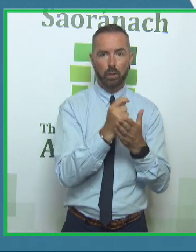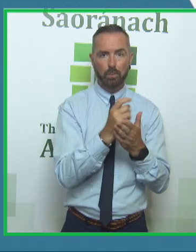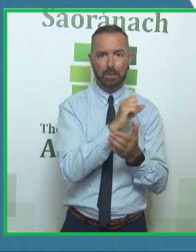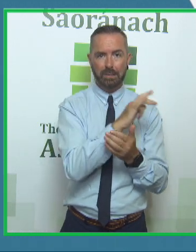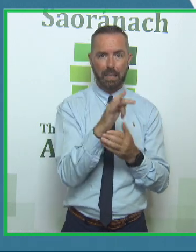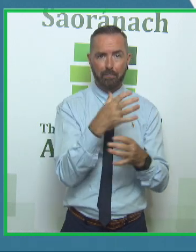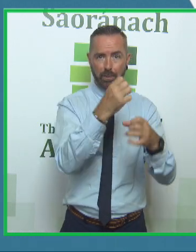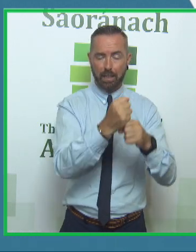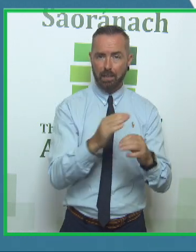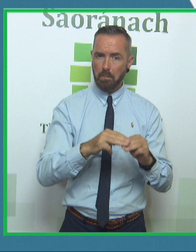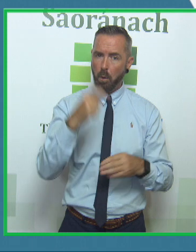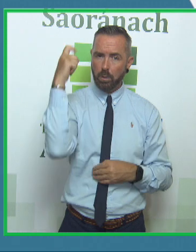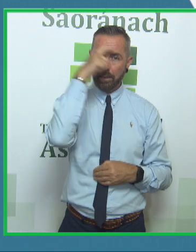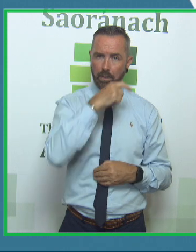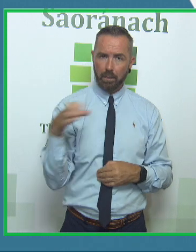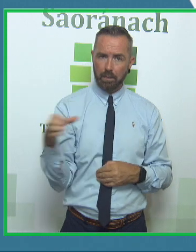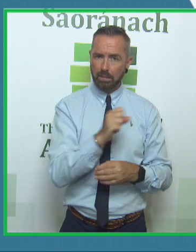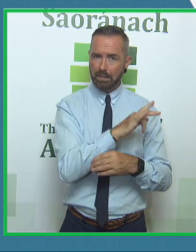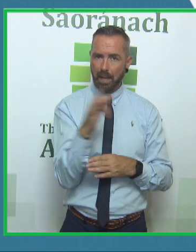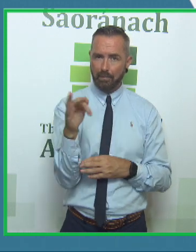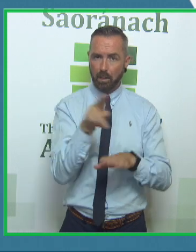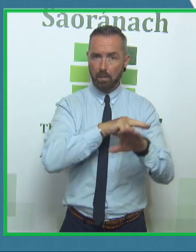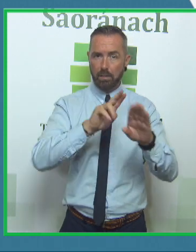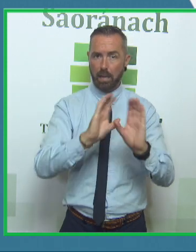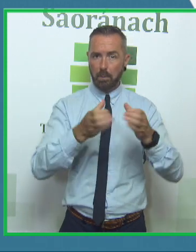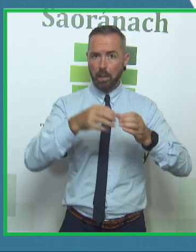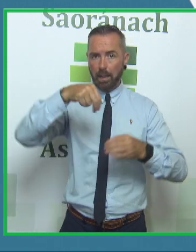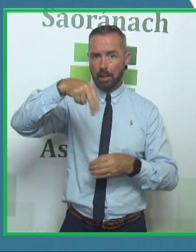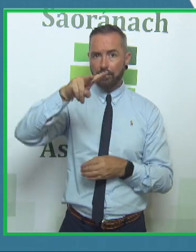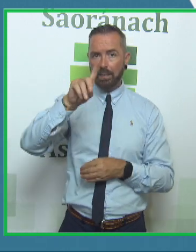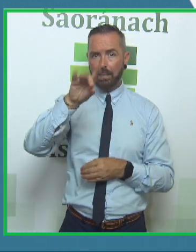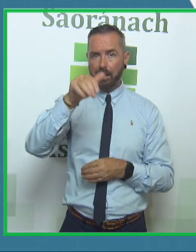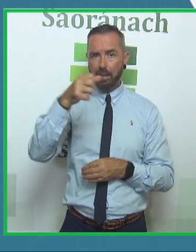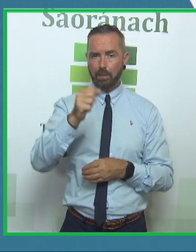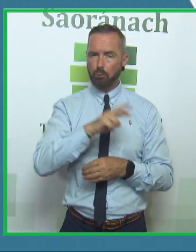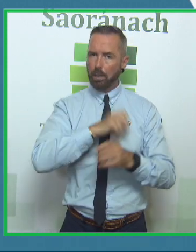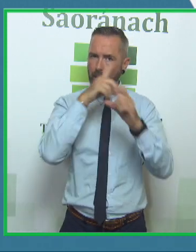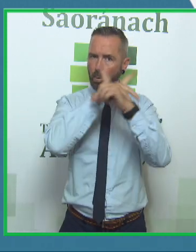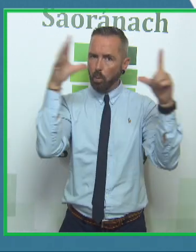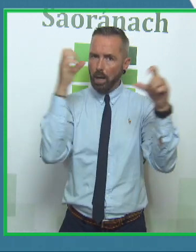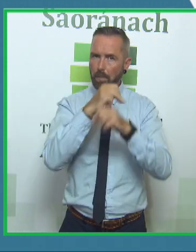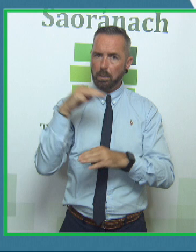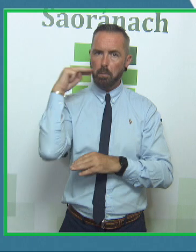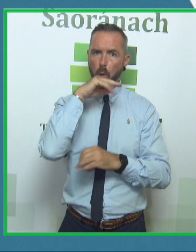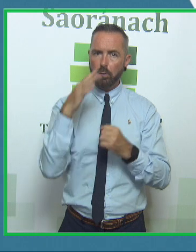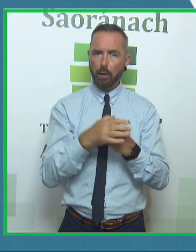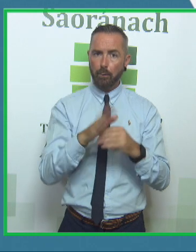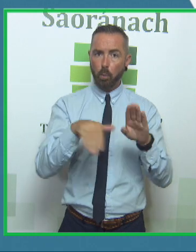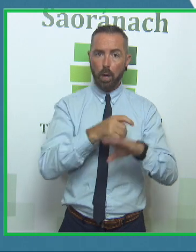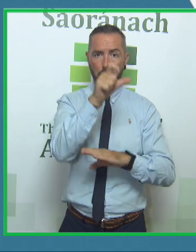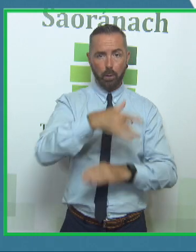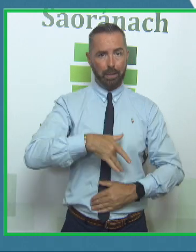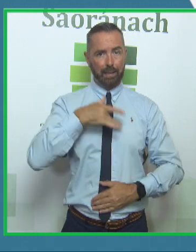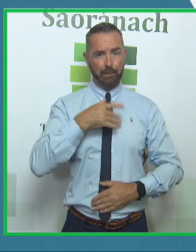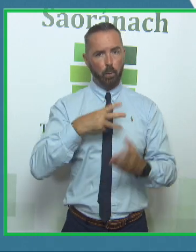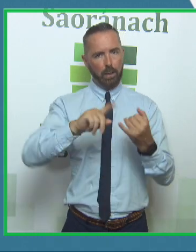more difficult. As a national body, NVDAS is very aware of the significance of where a person lives when it